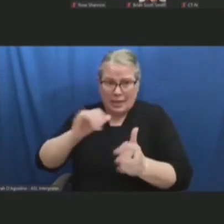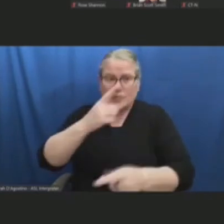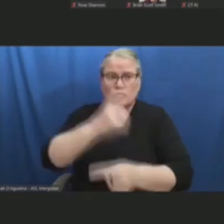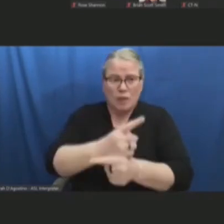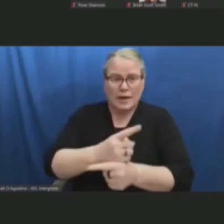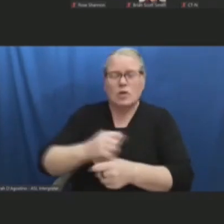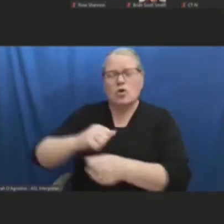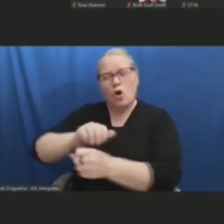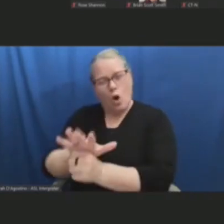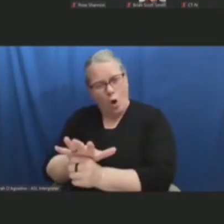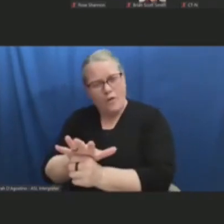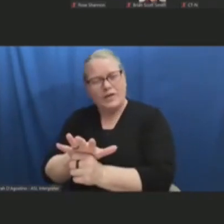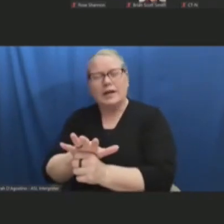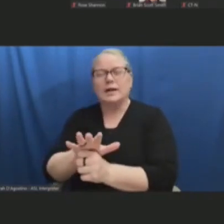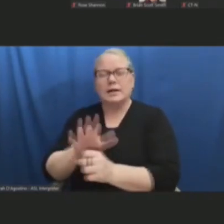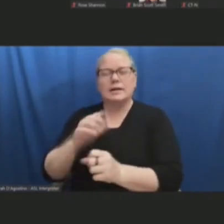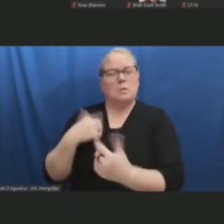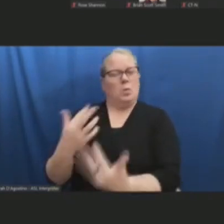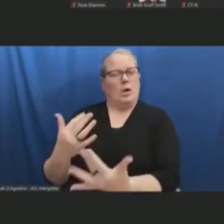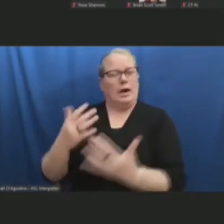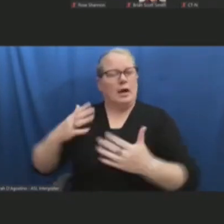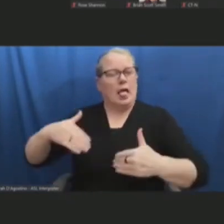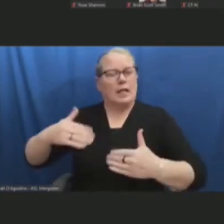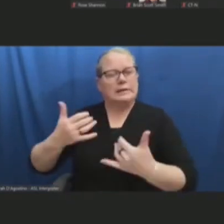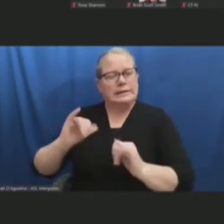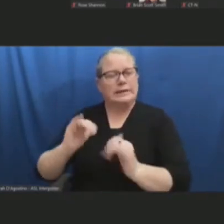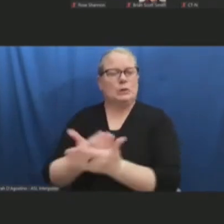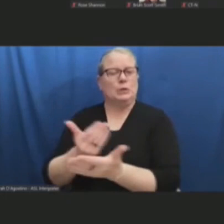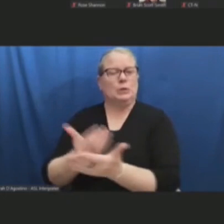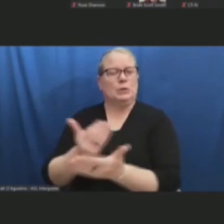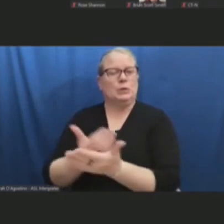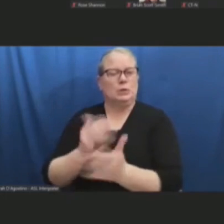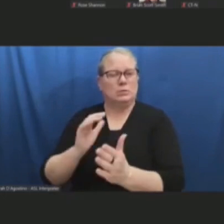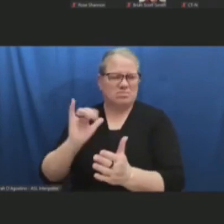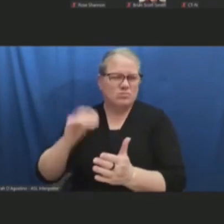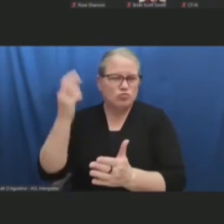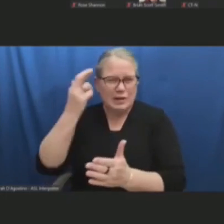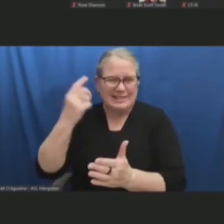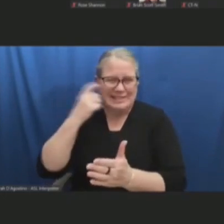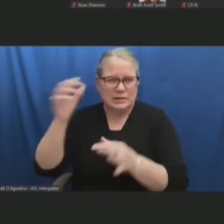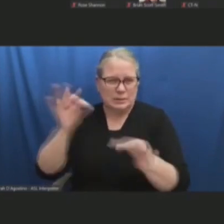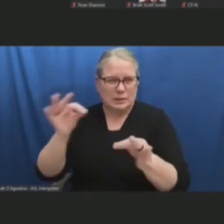on COVID for the reasons I gave you. It's still pretty new. Thank you.